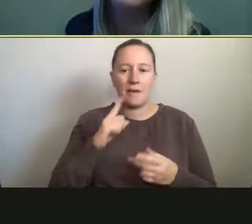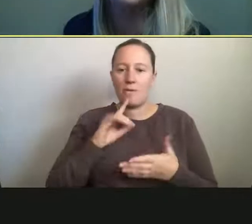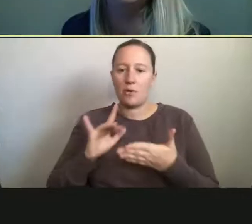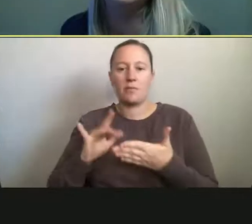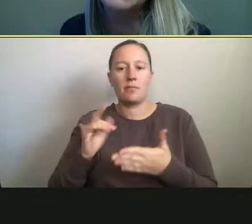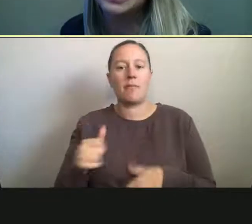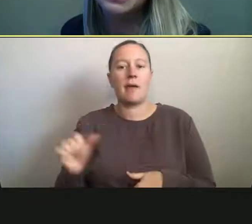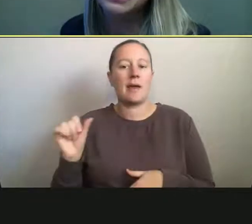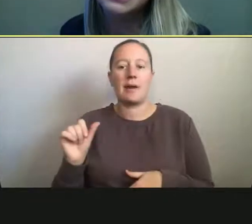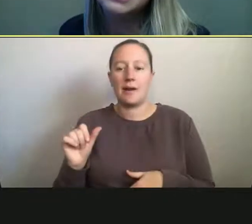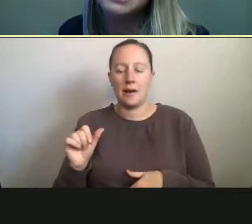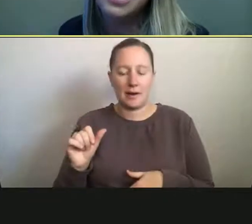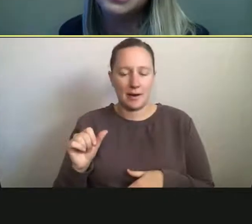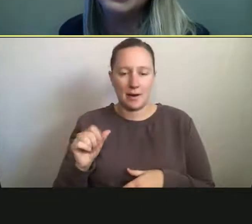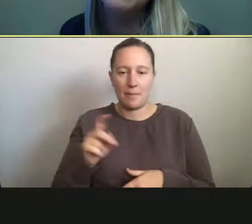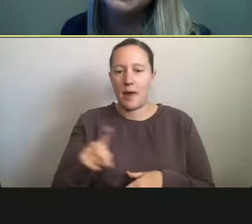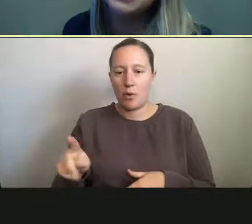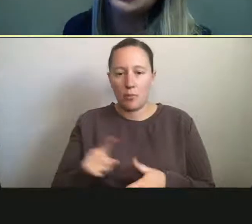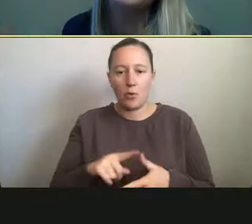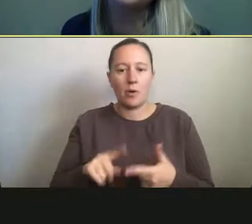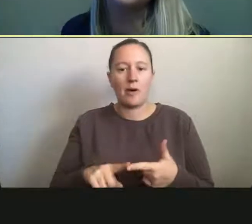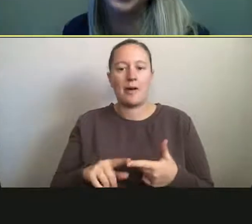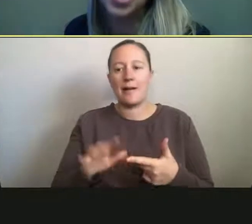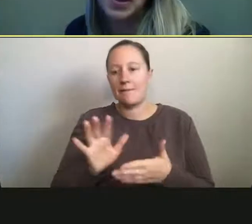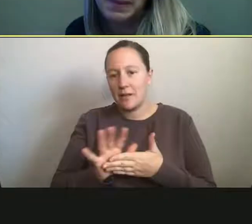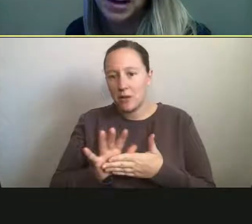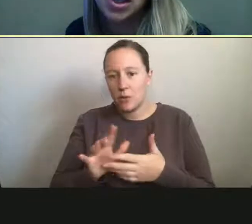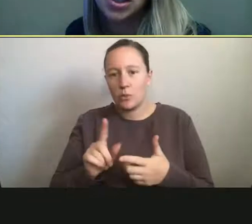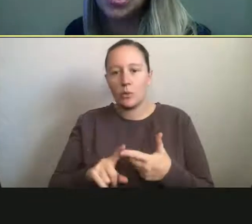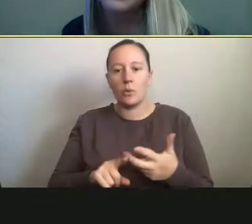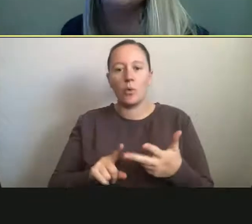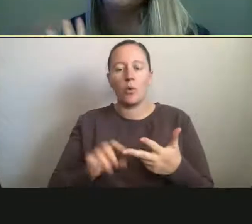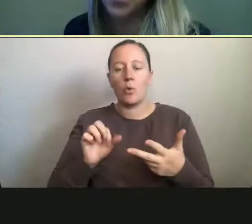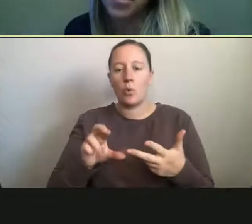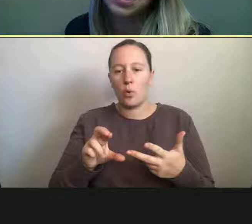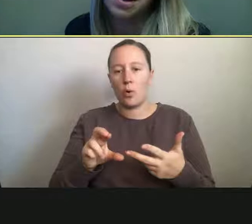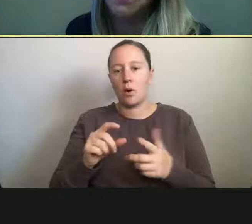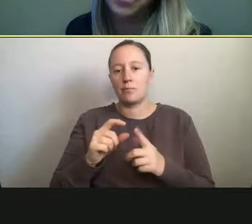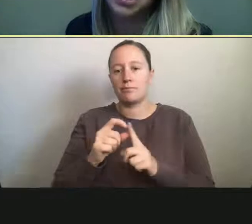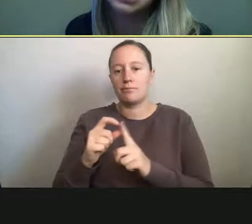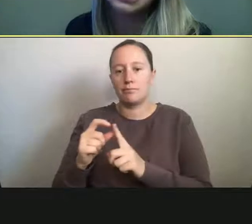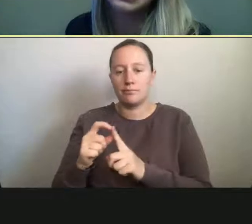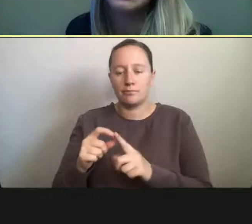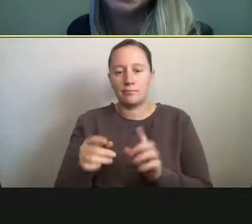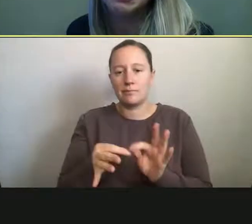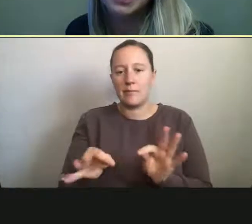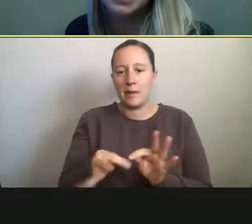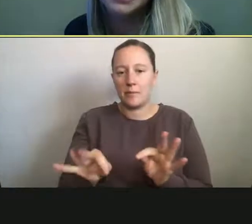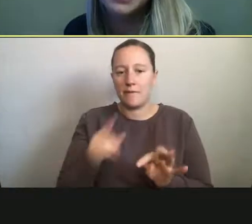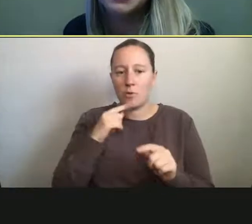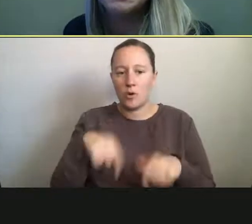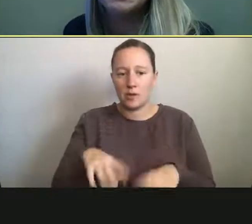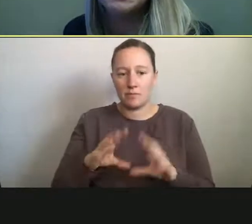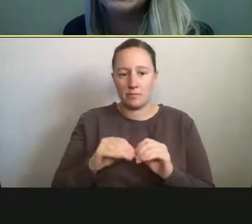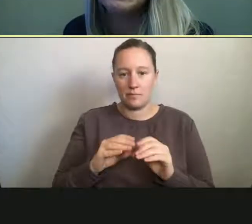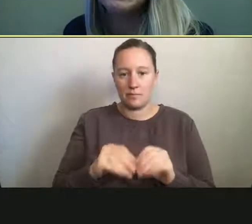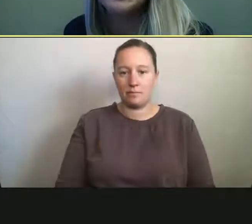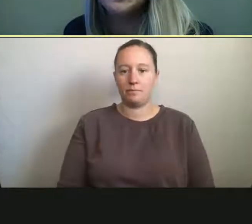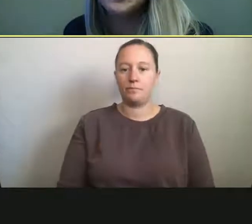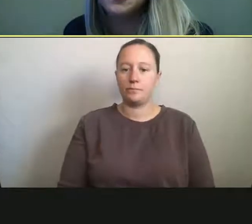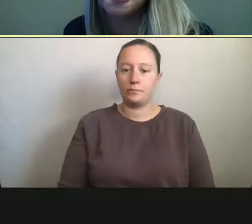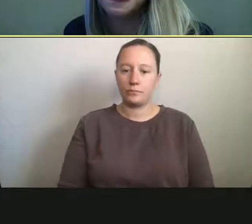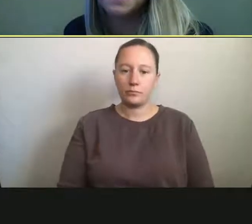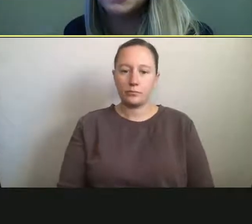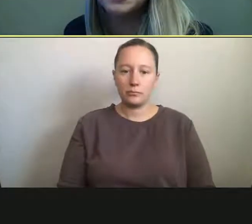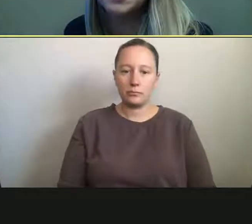any of the materials that you missed or that you want to go back to for this conference.